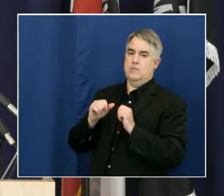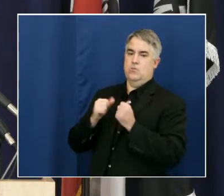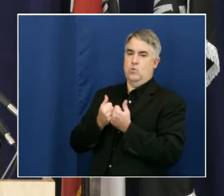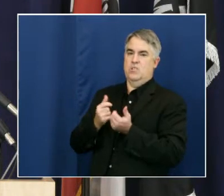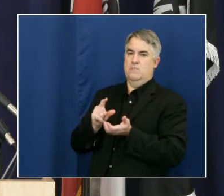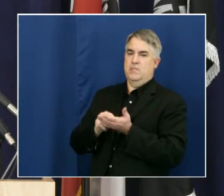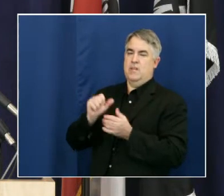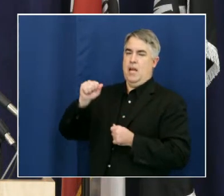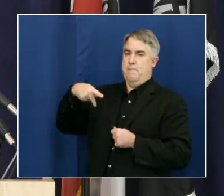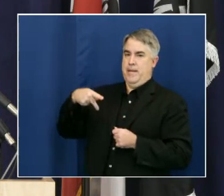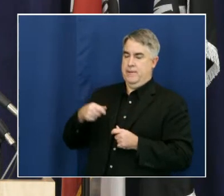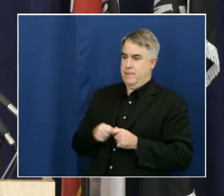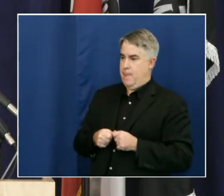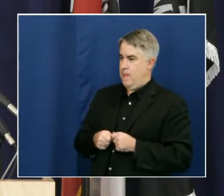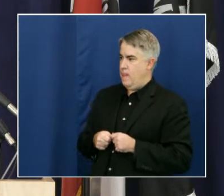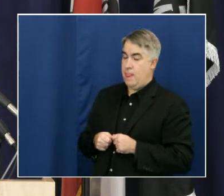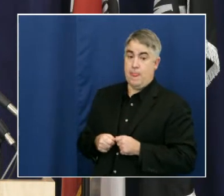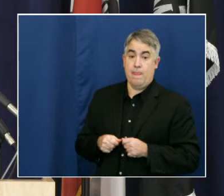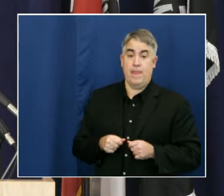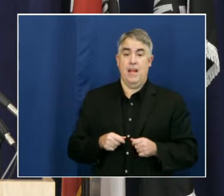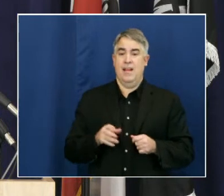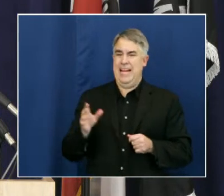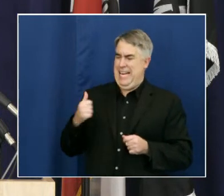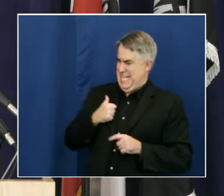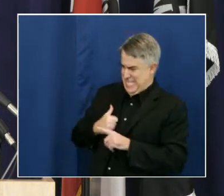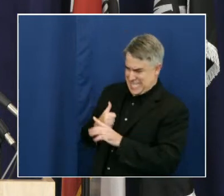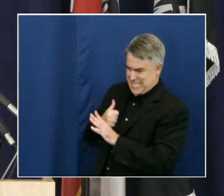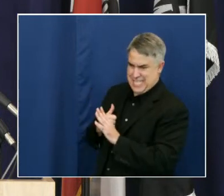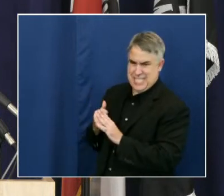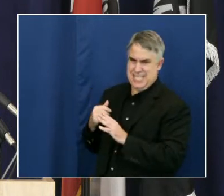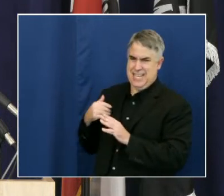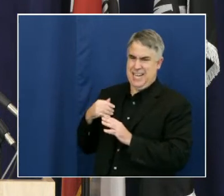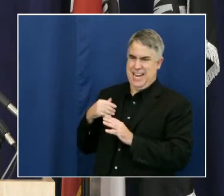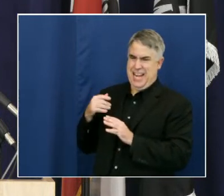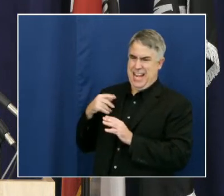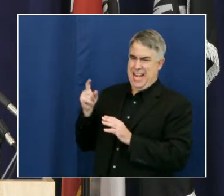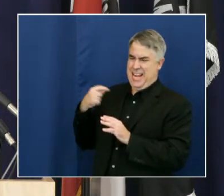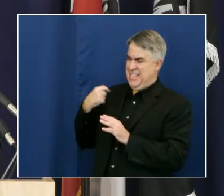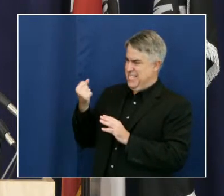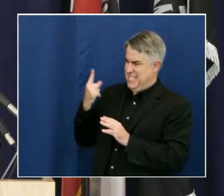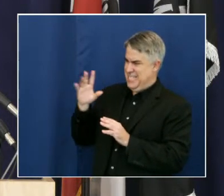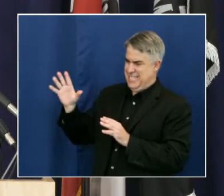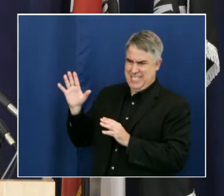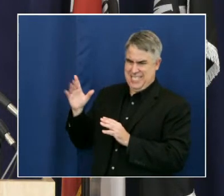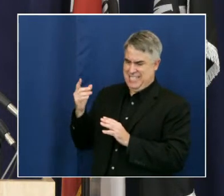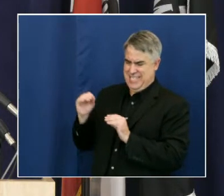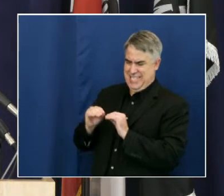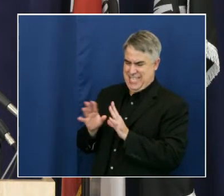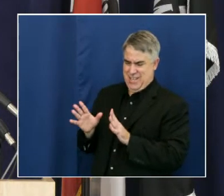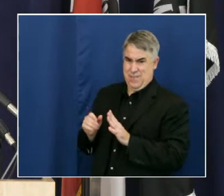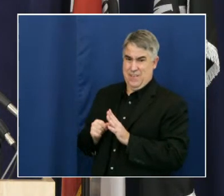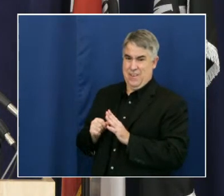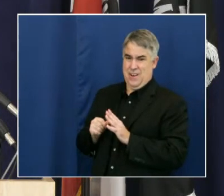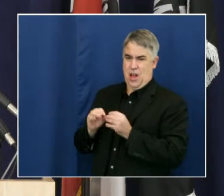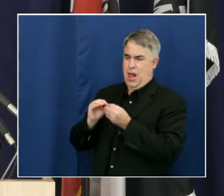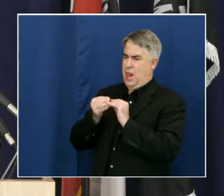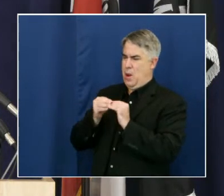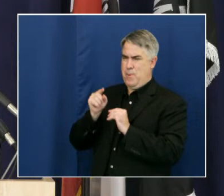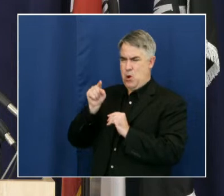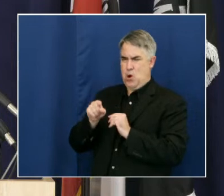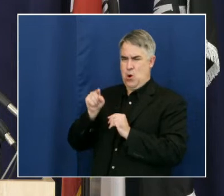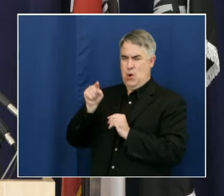Thank you, and forgive me if I'm being a little slow in understanding this, but these numbers were striking to me. That you said that only about,